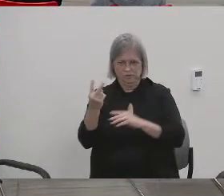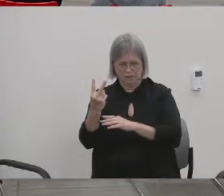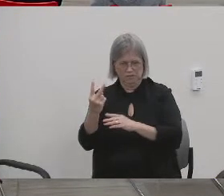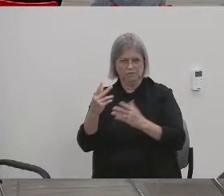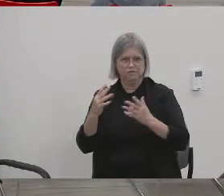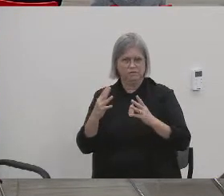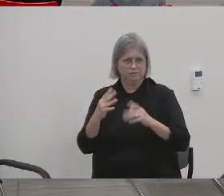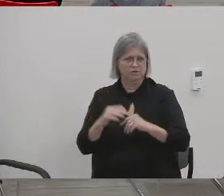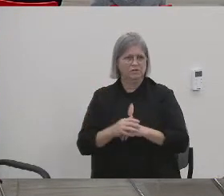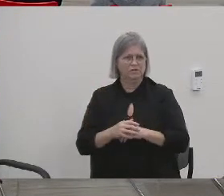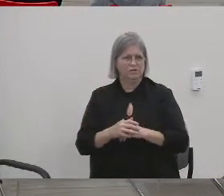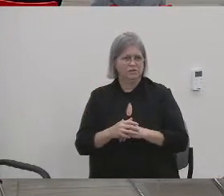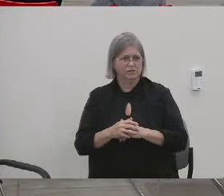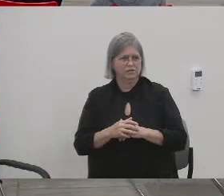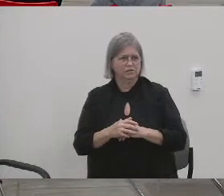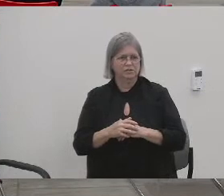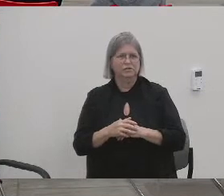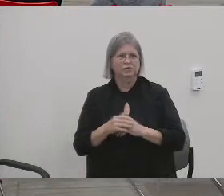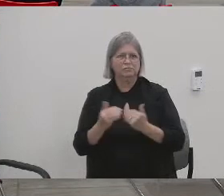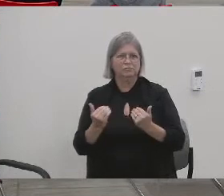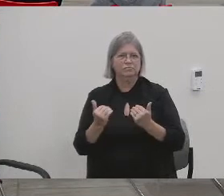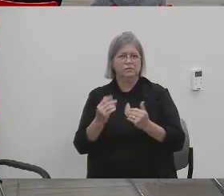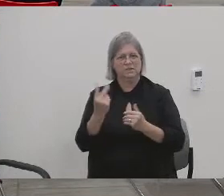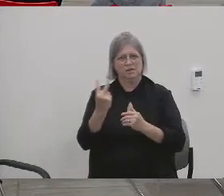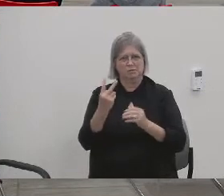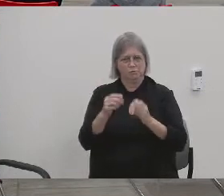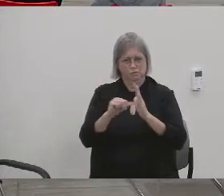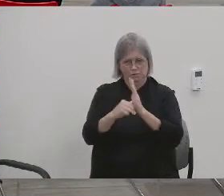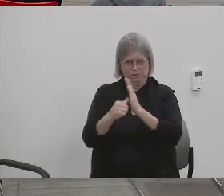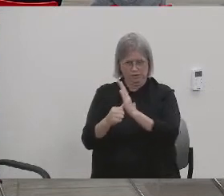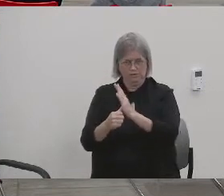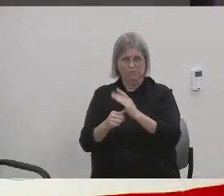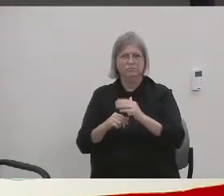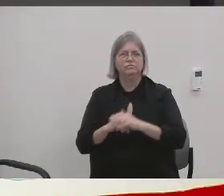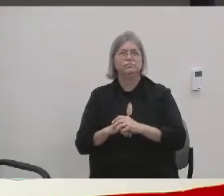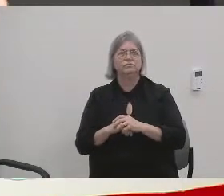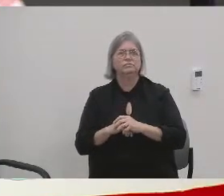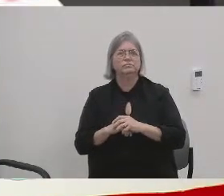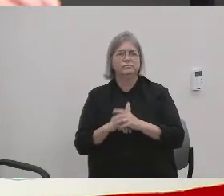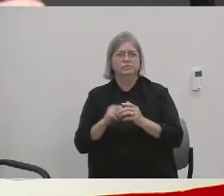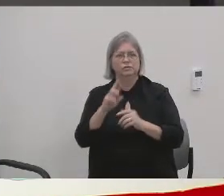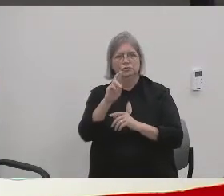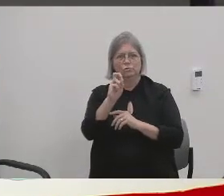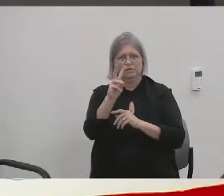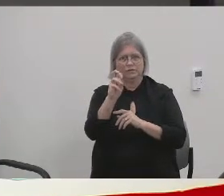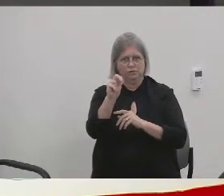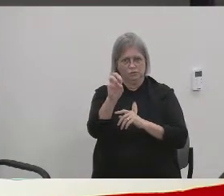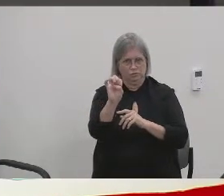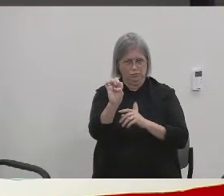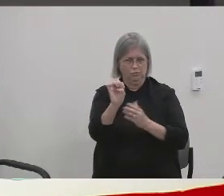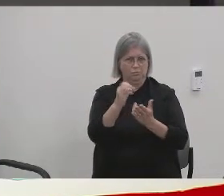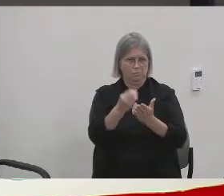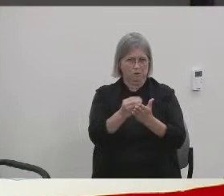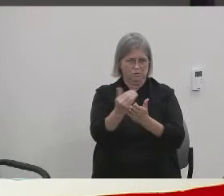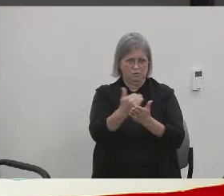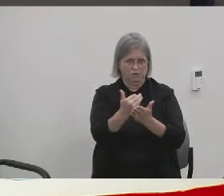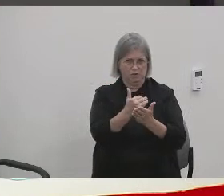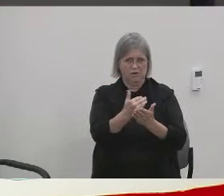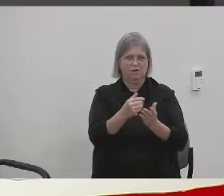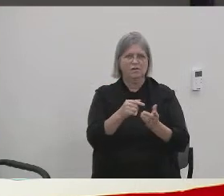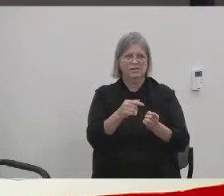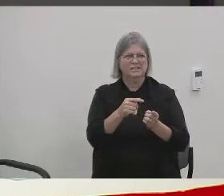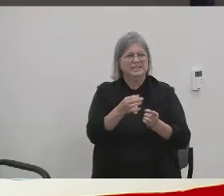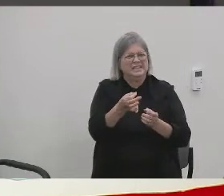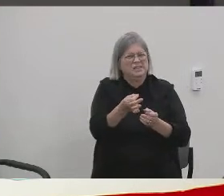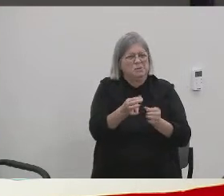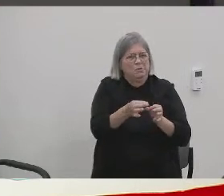We have a motion and a second. Brian? Just a couple items to point out. On the revenue side of things, there's a little bit of